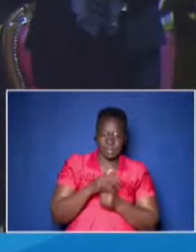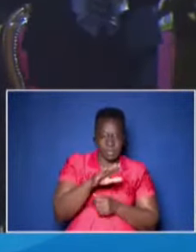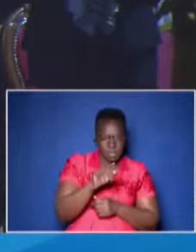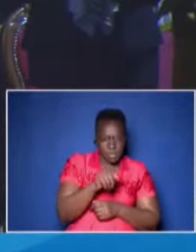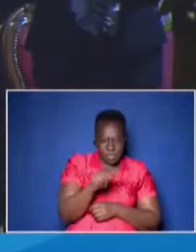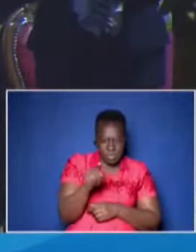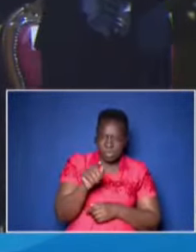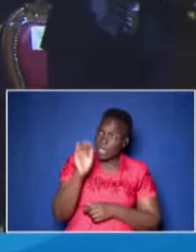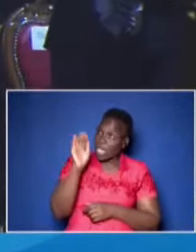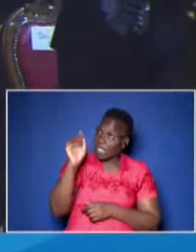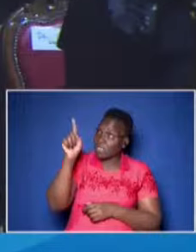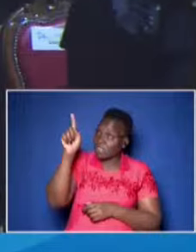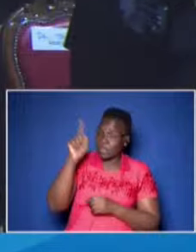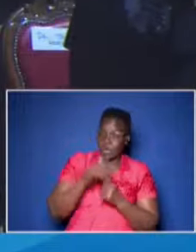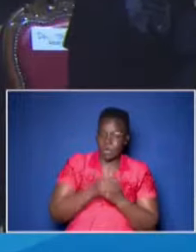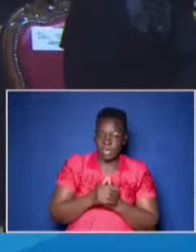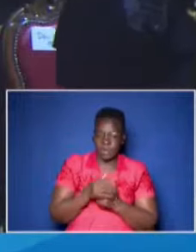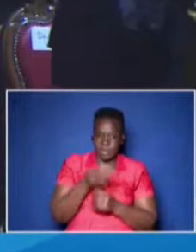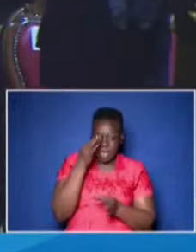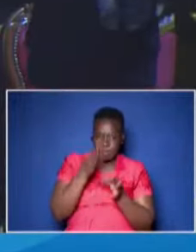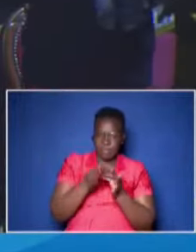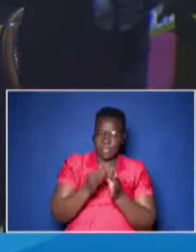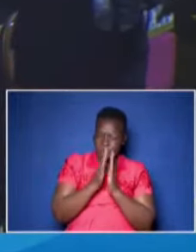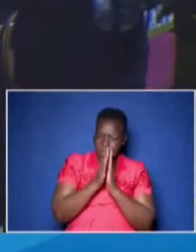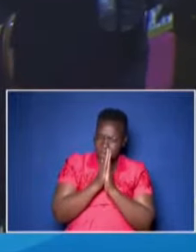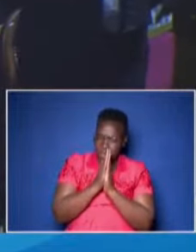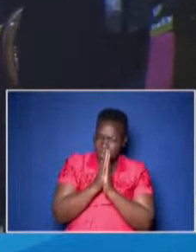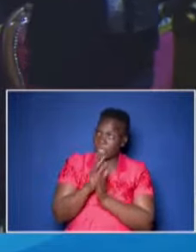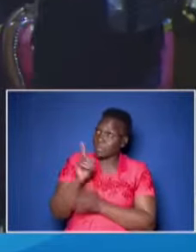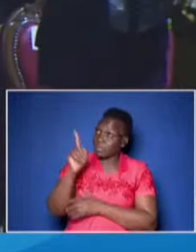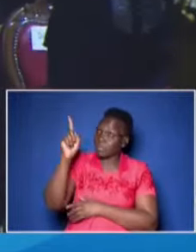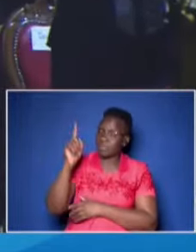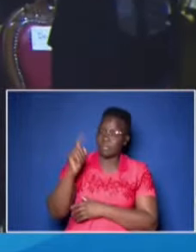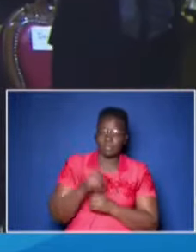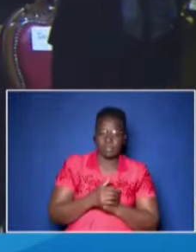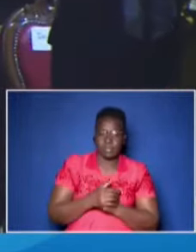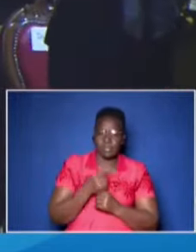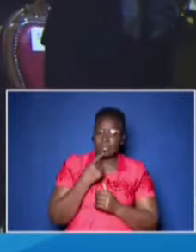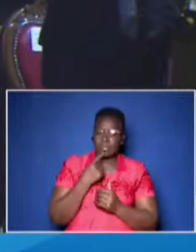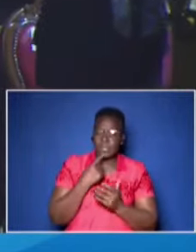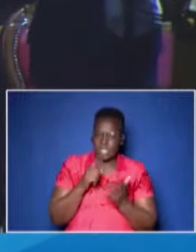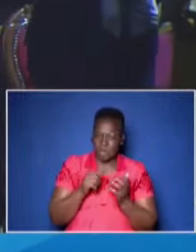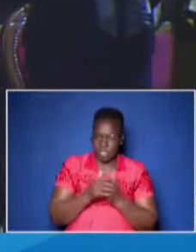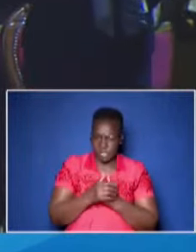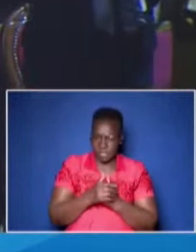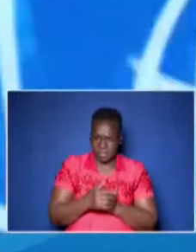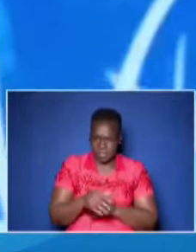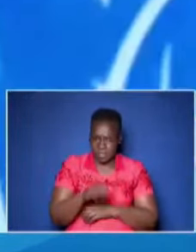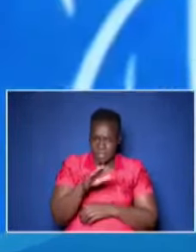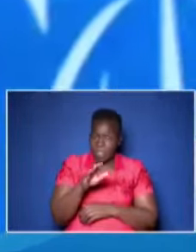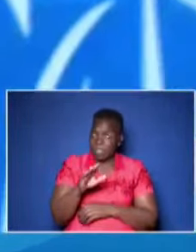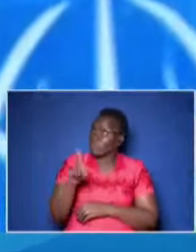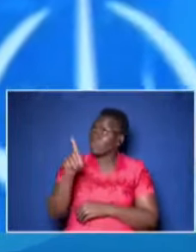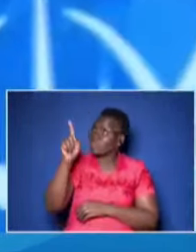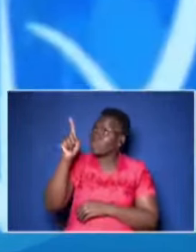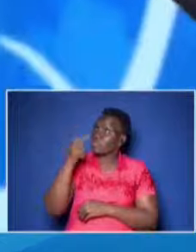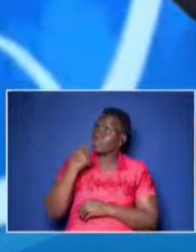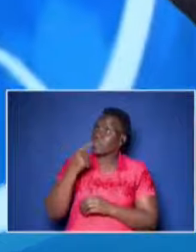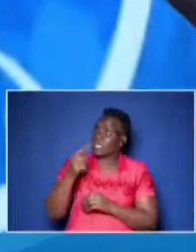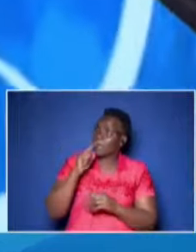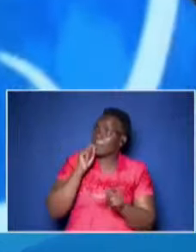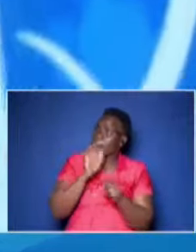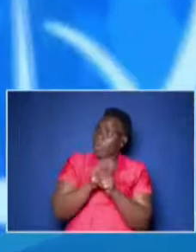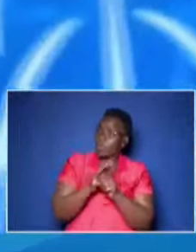him now by faith call on him by faith say Lord you said in your word you said you'll give me